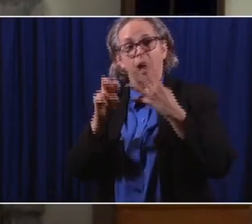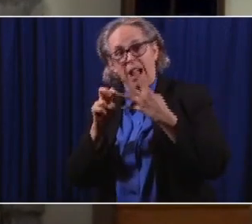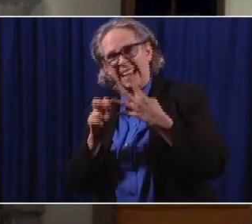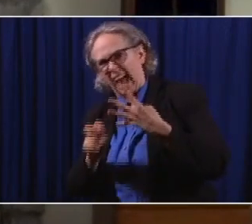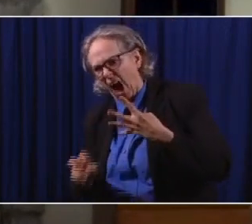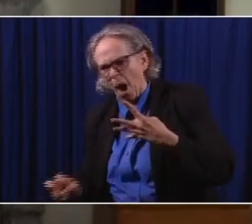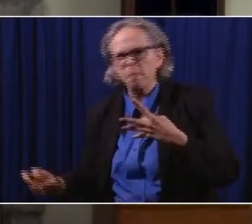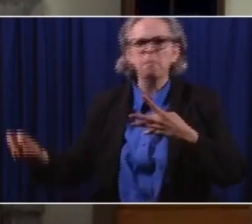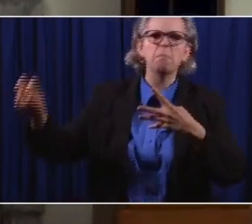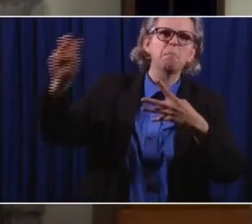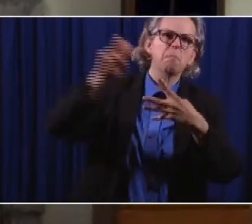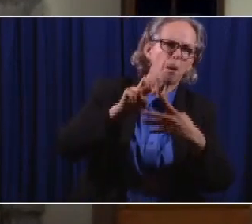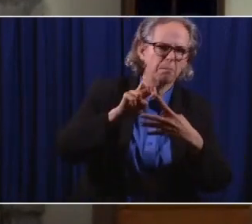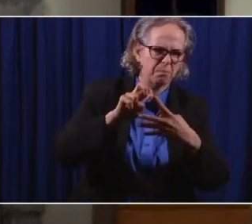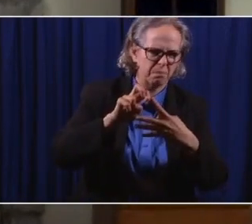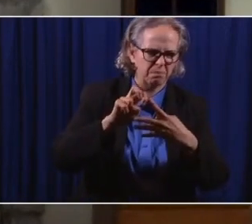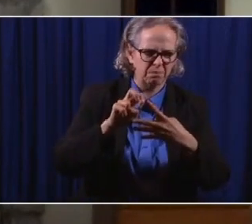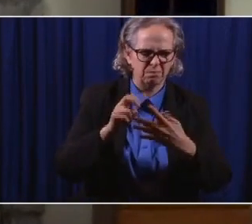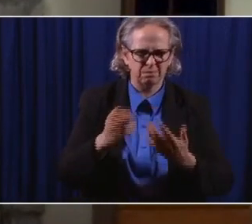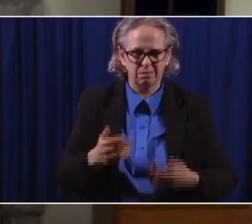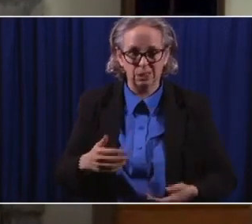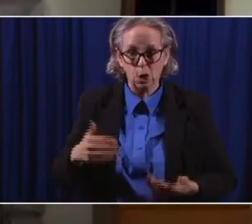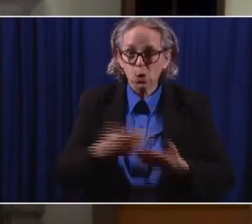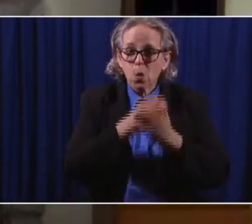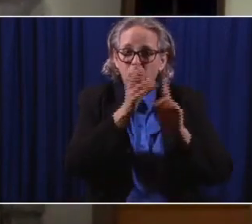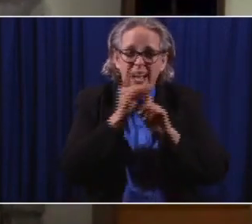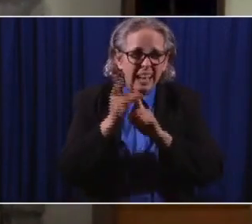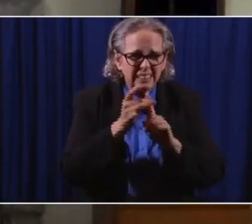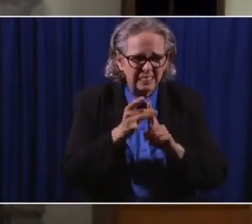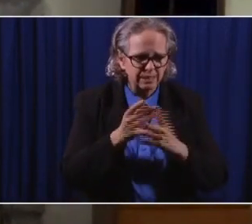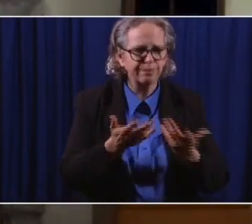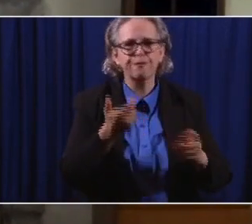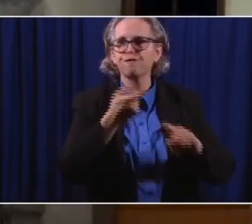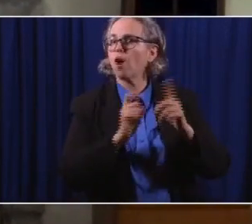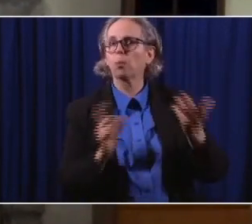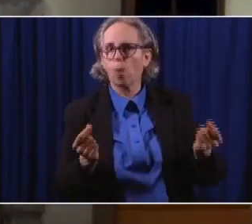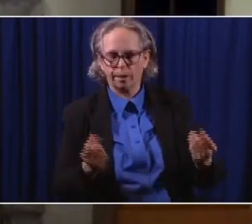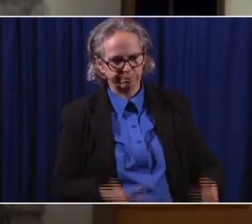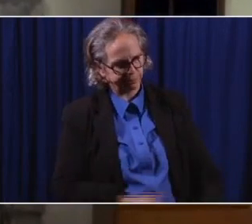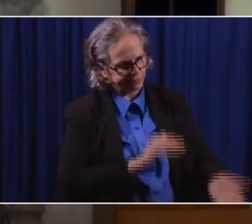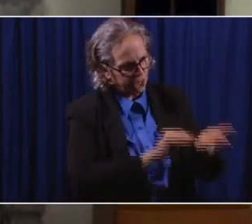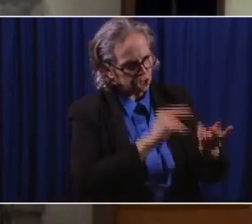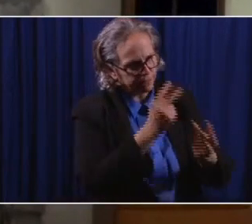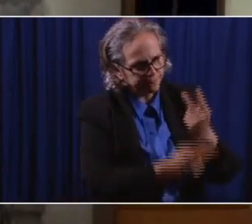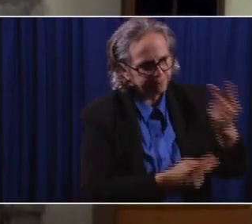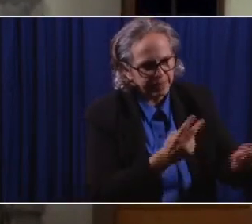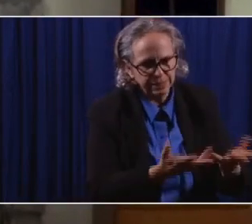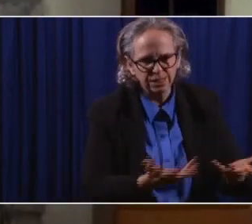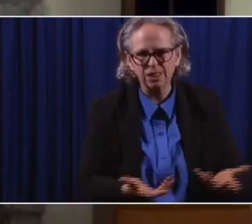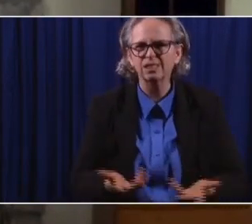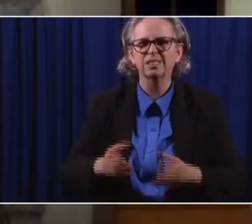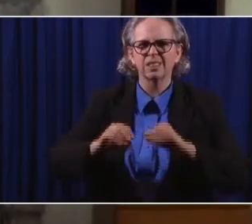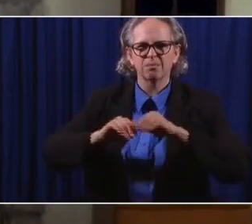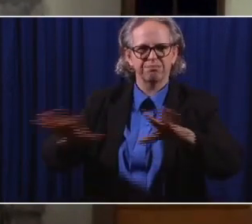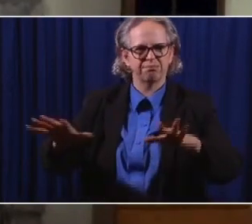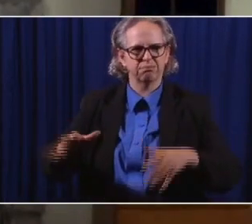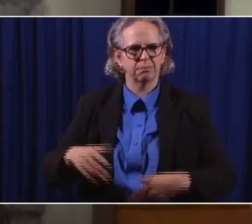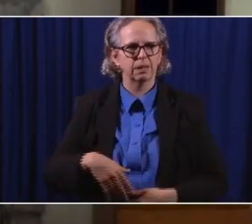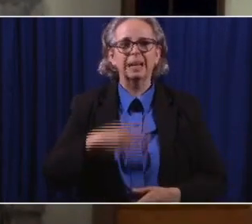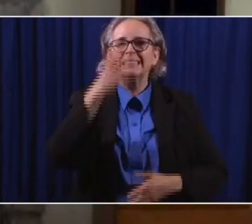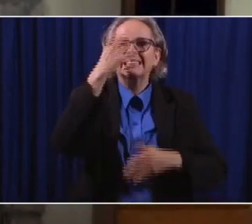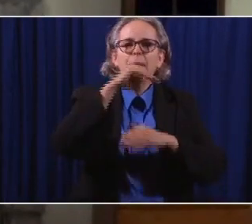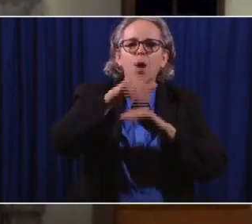and outpatient visits. Local health department officials report spread from social gatherings, including sleepovers and some